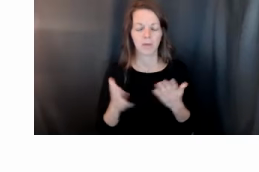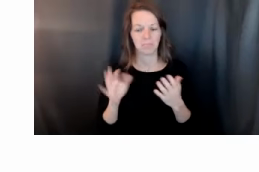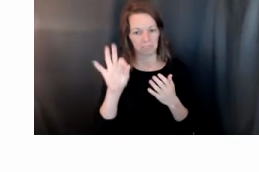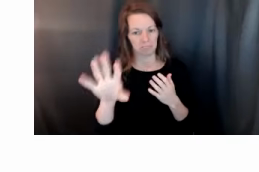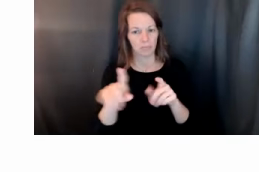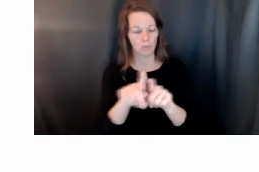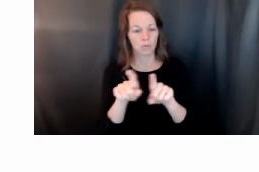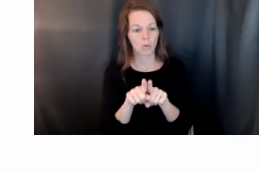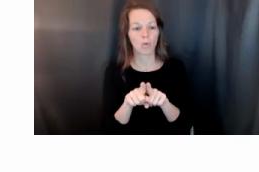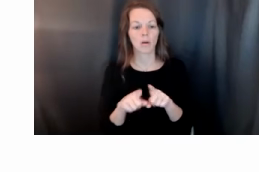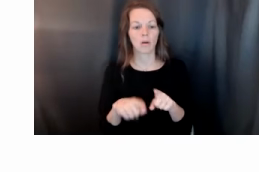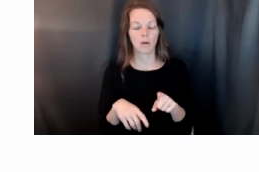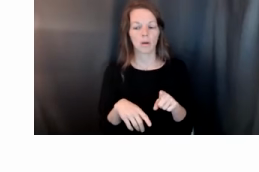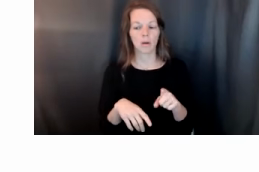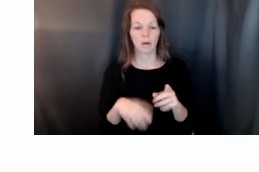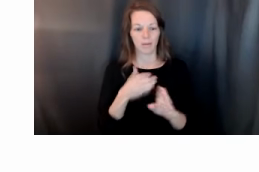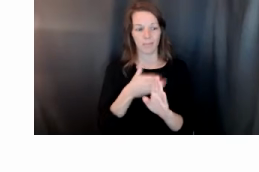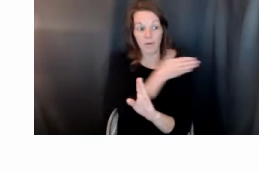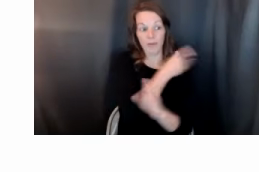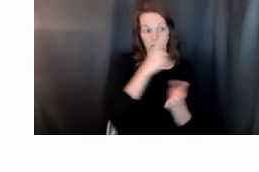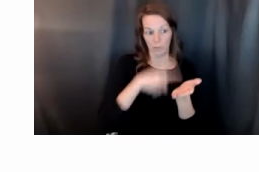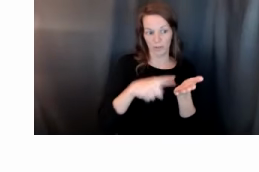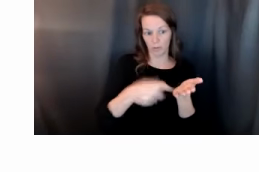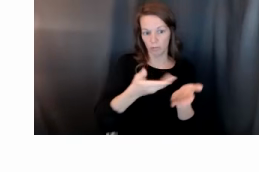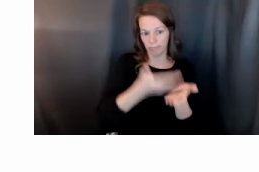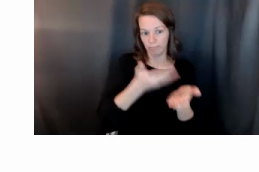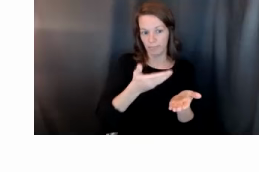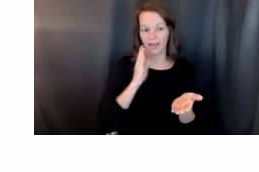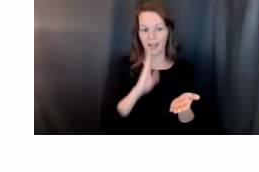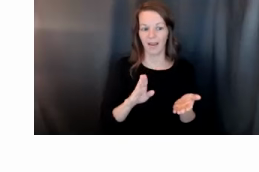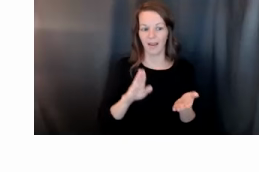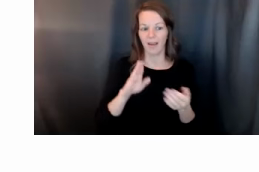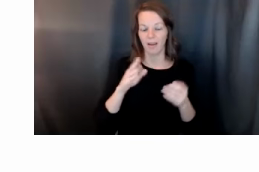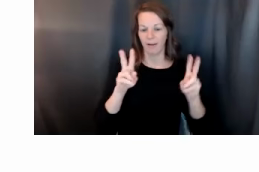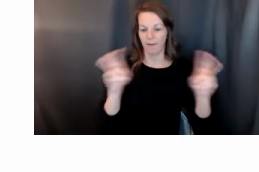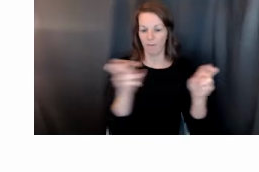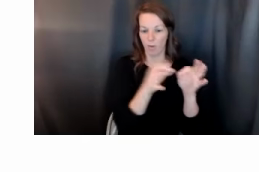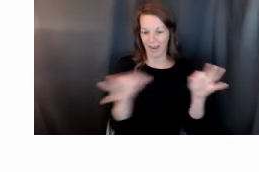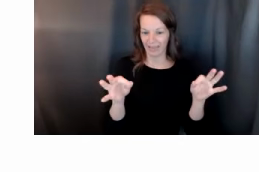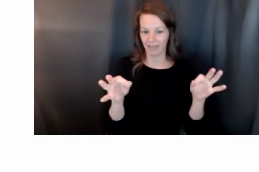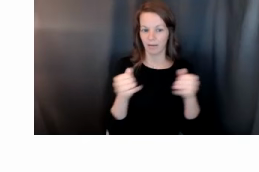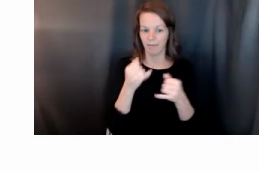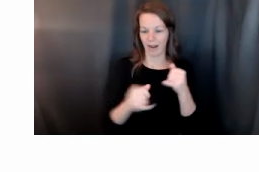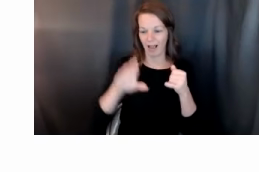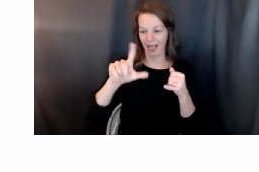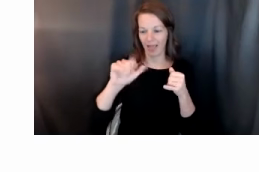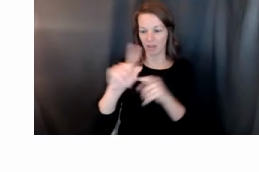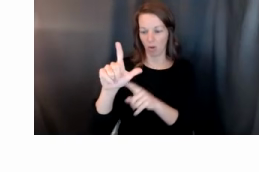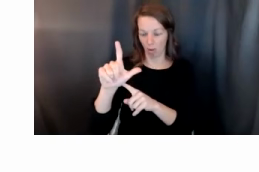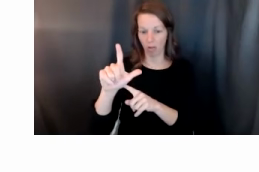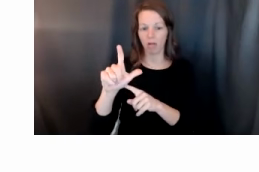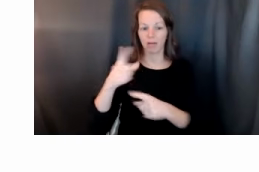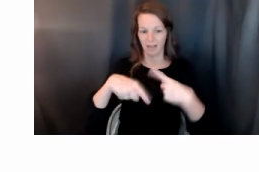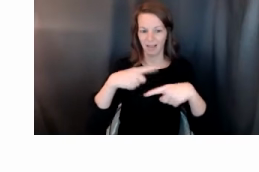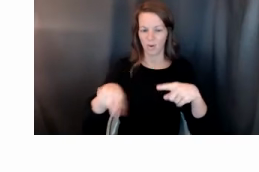Additionally, previous research has shown that phrase final lexical signs are lengthened, they're longer, but